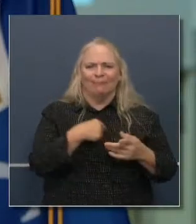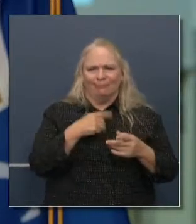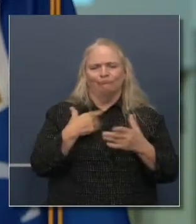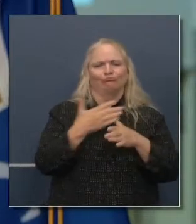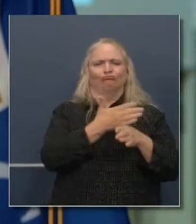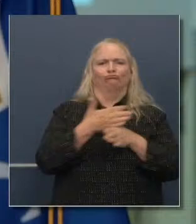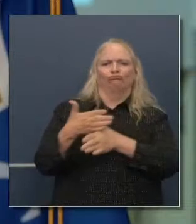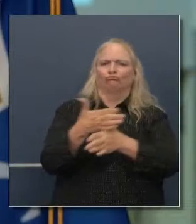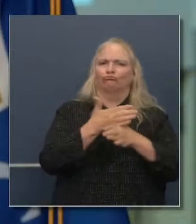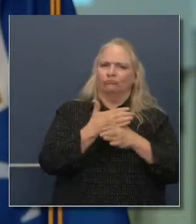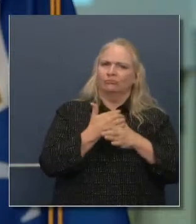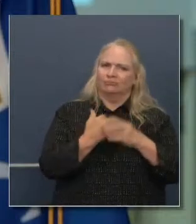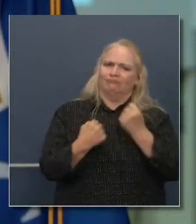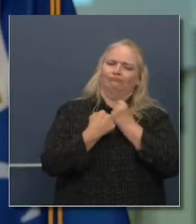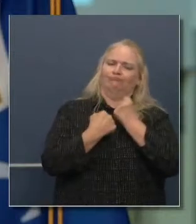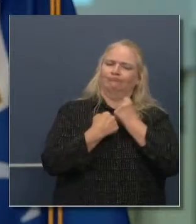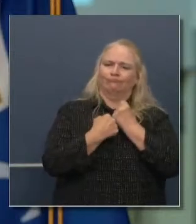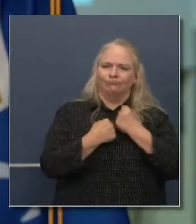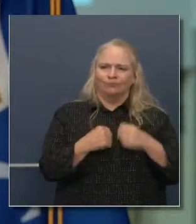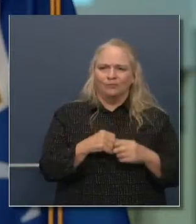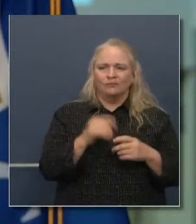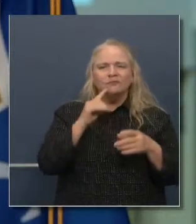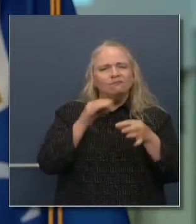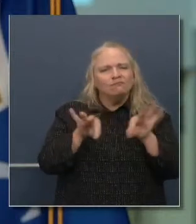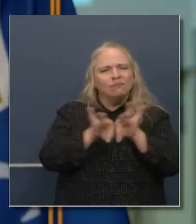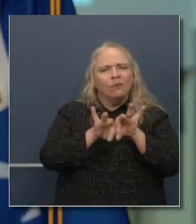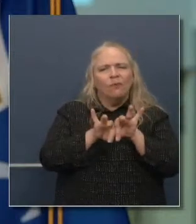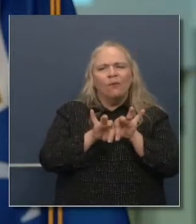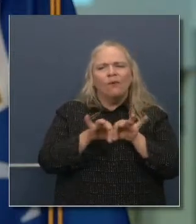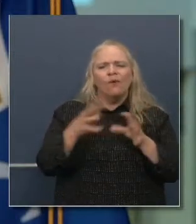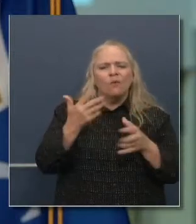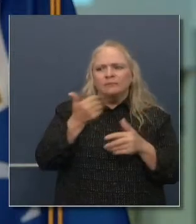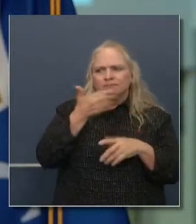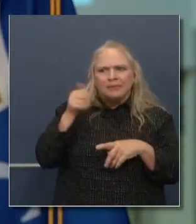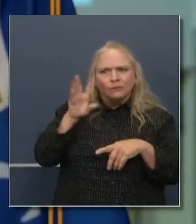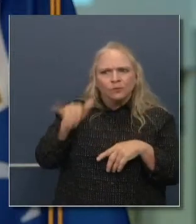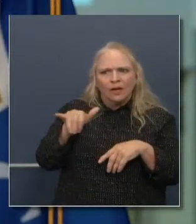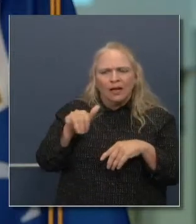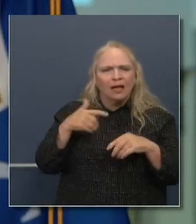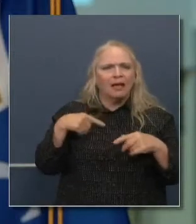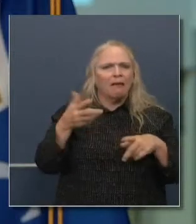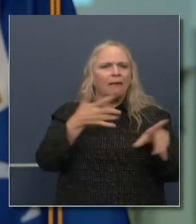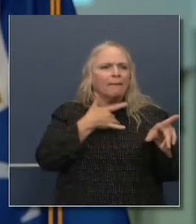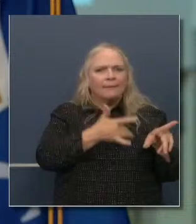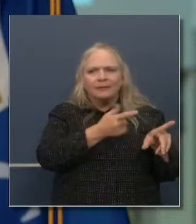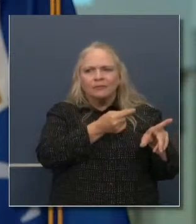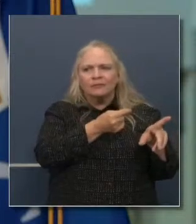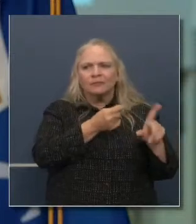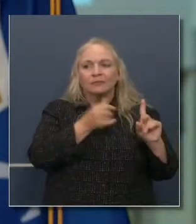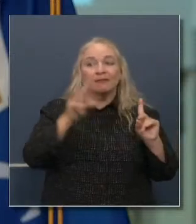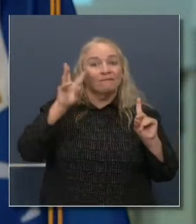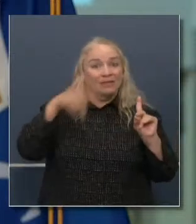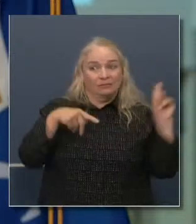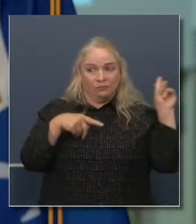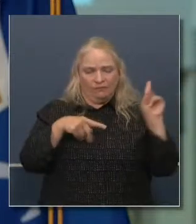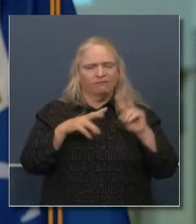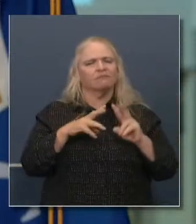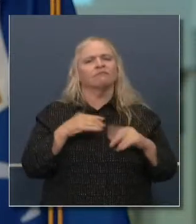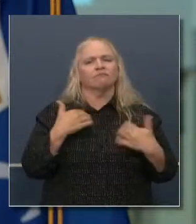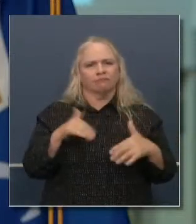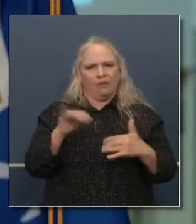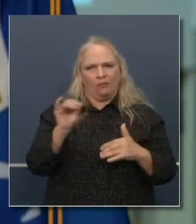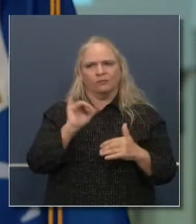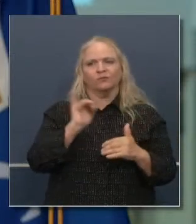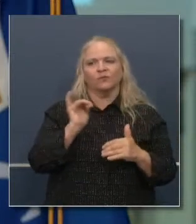governors as it relates to sharing of those best practices and concerns, but also Vice President and other experts in the administration, all part of the